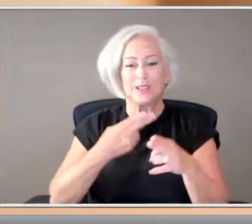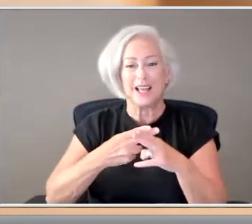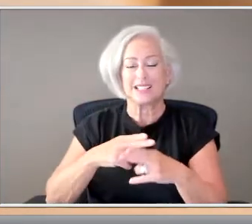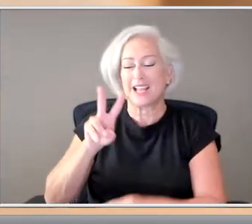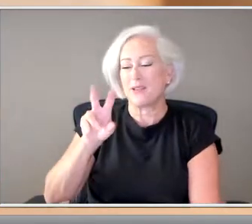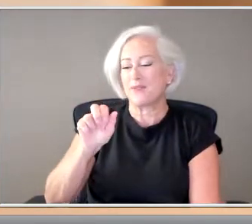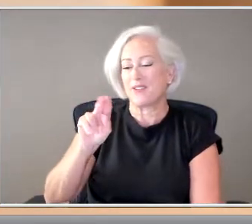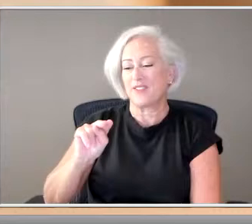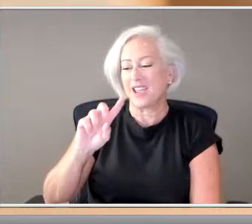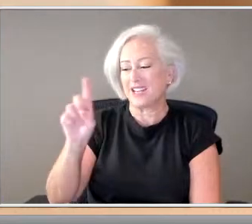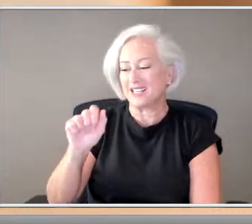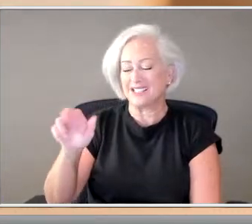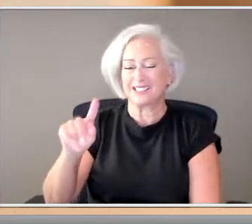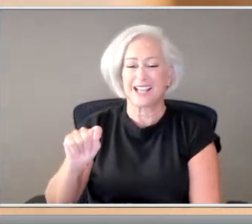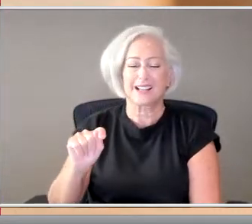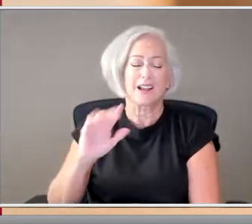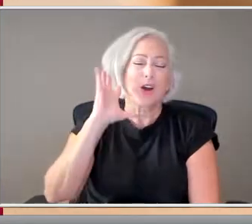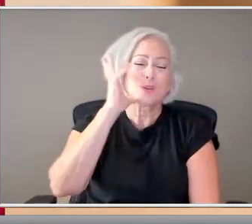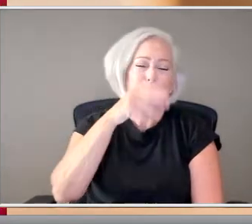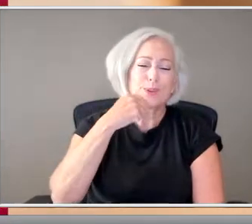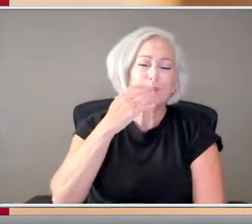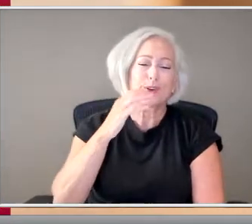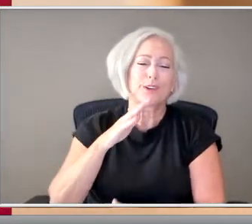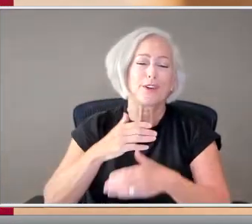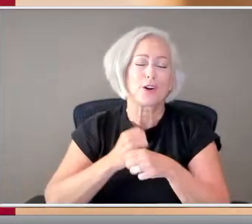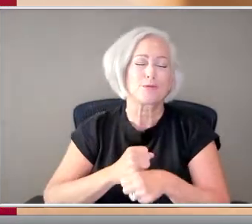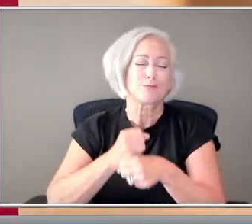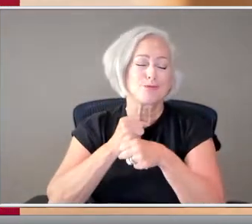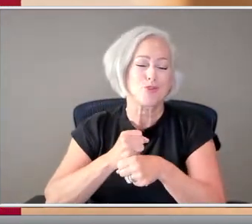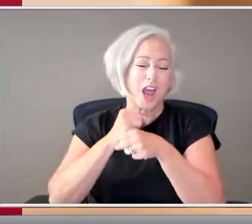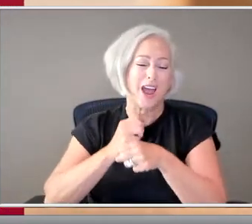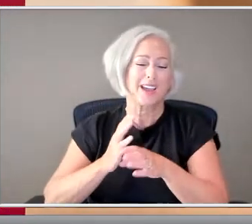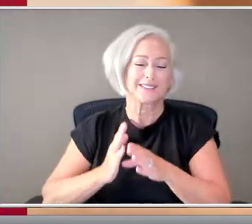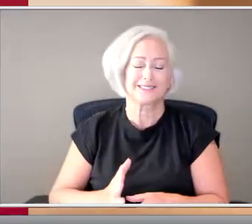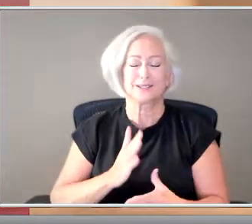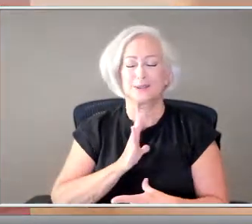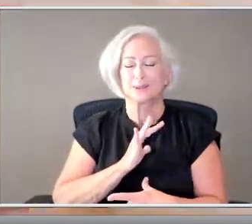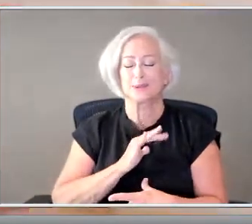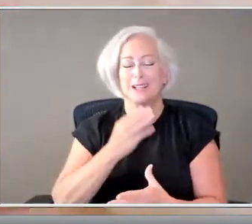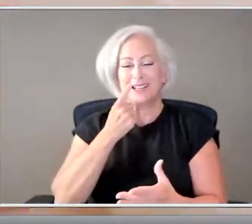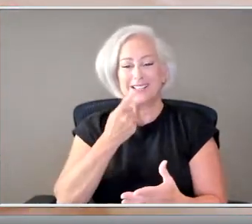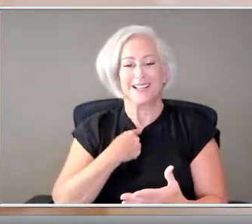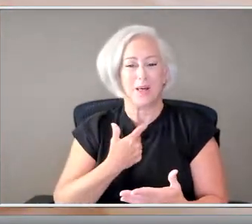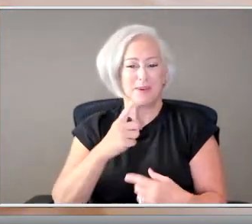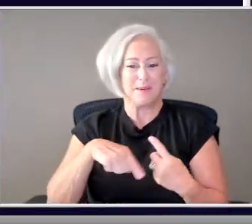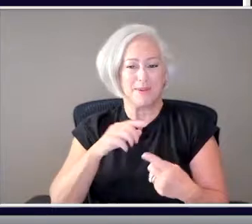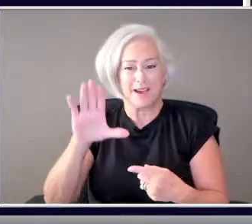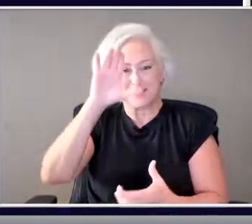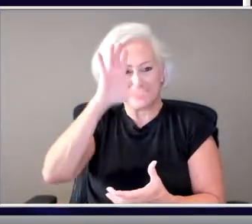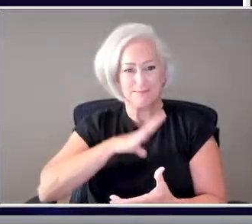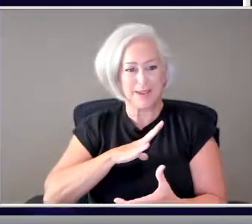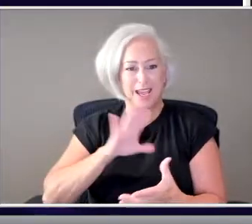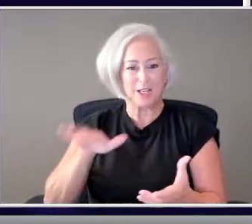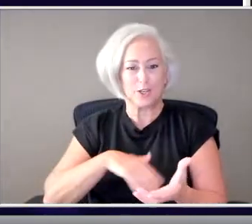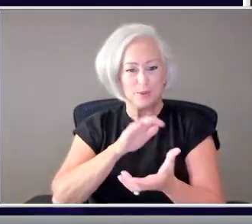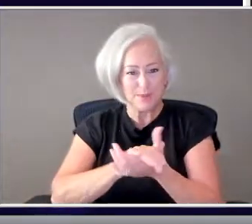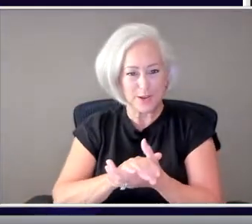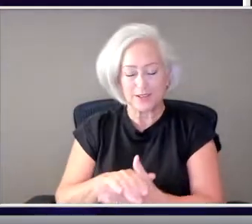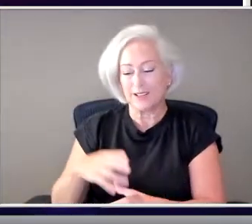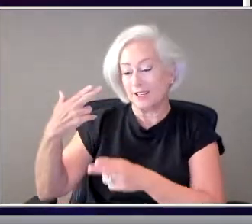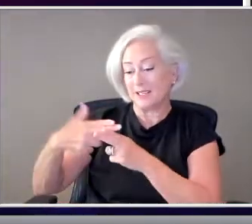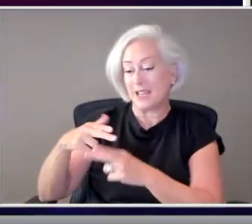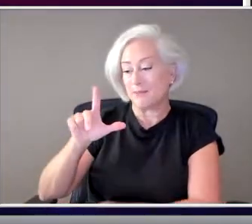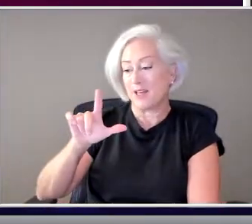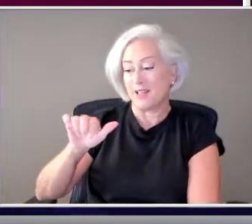gorgeous bride. Oh, thank you so much. Tell us a little bit about the guy you married. So his name is Larry, and he is